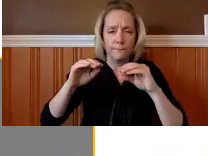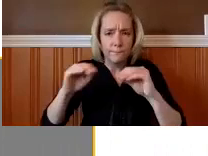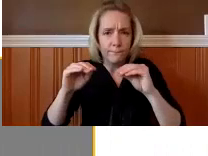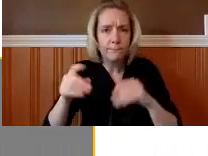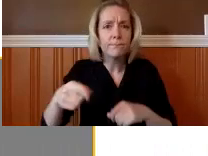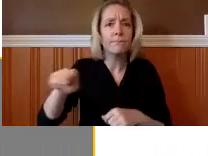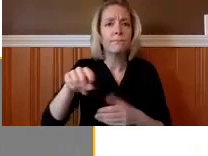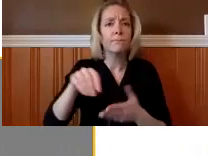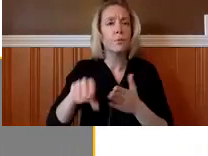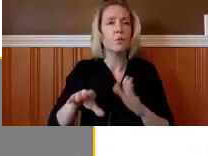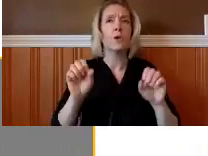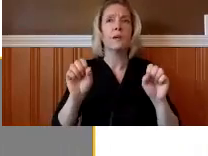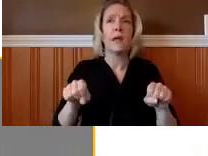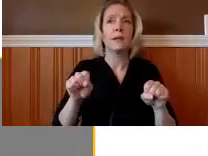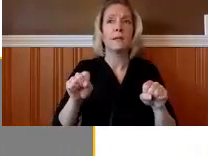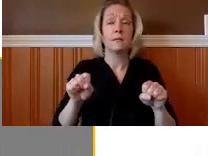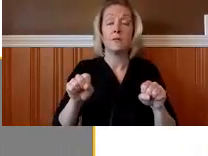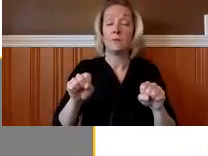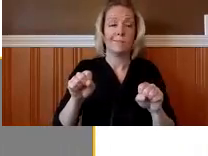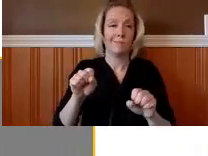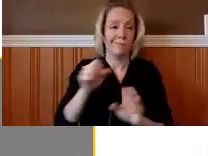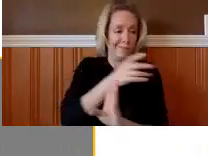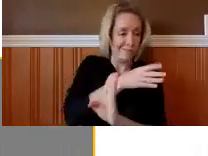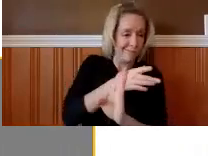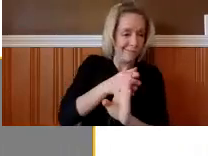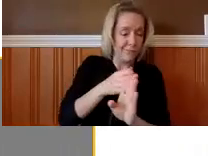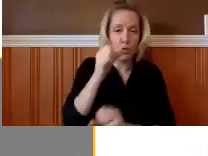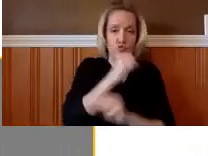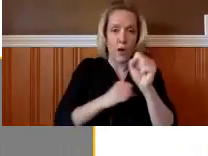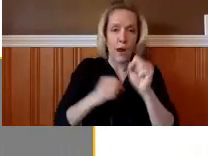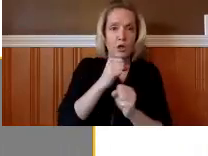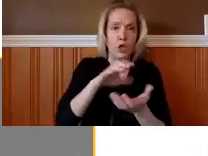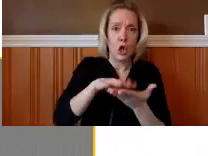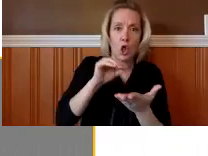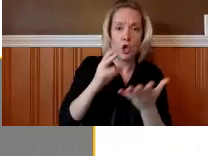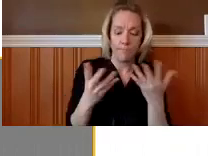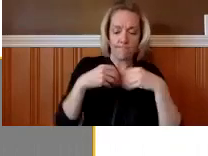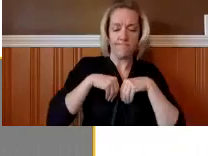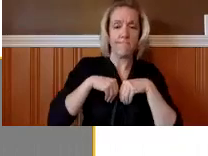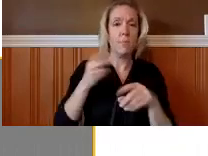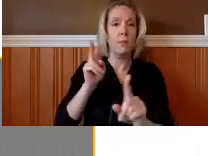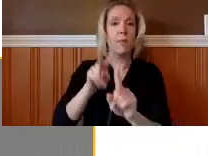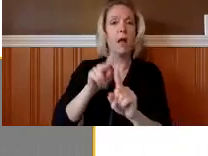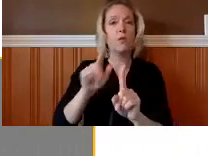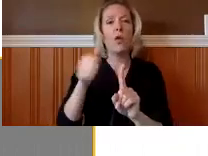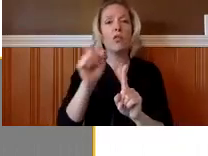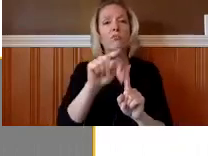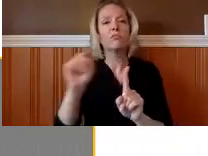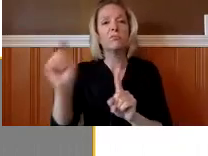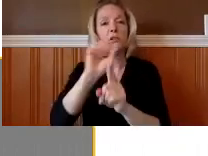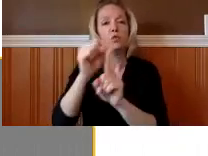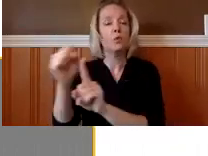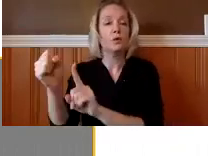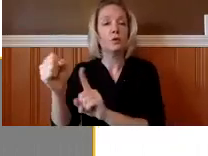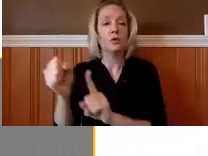take the strategies that they've learned in one situation and apply that to another situation, to really begin to